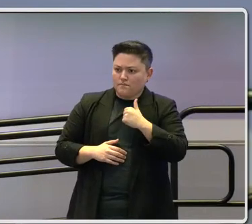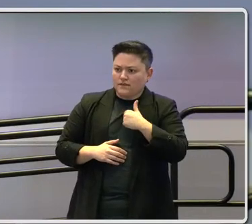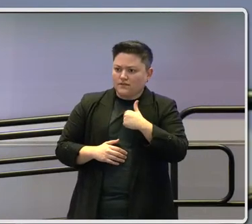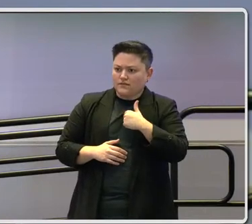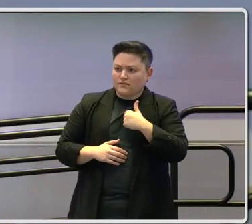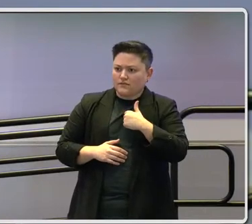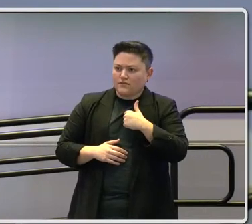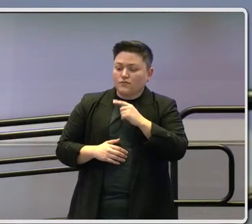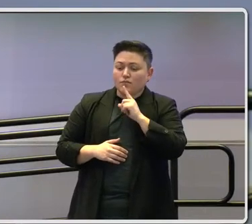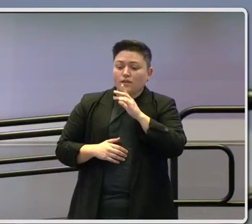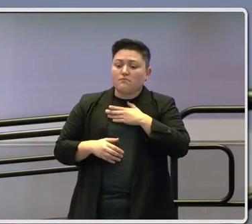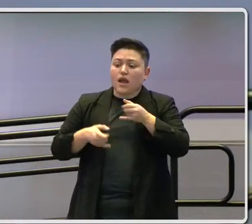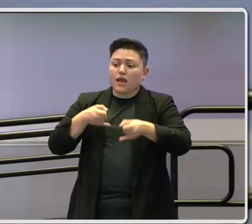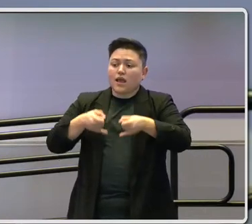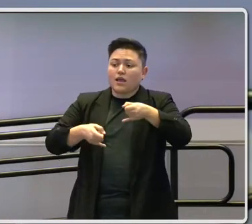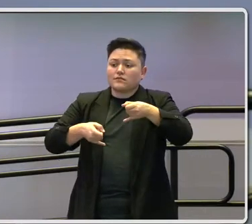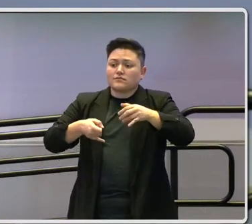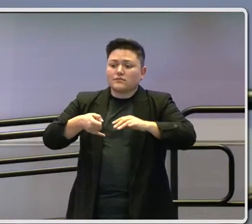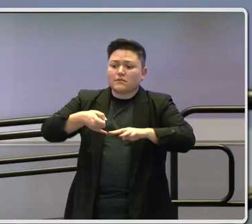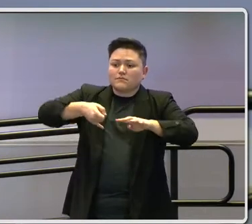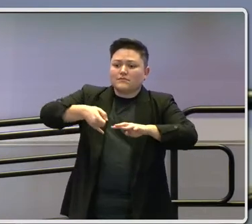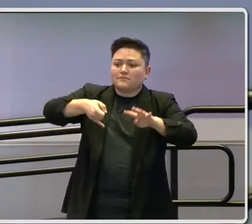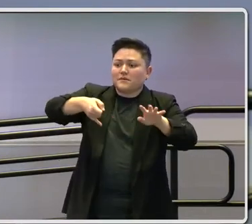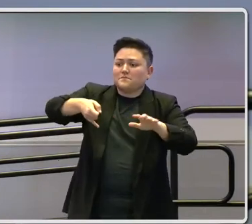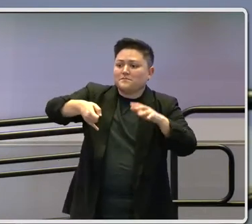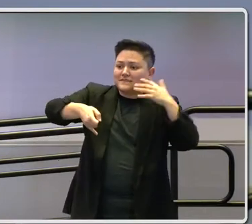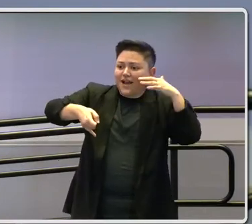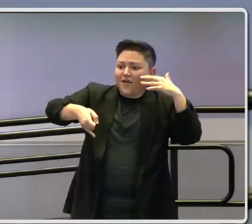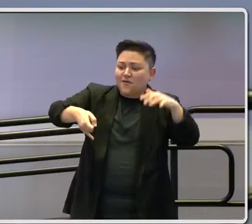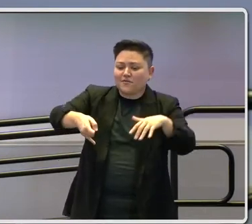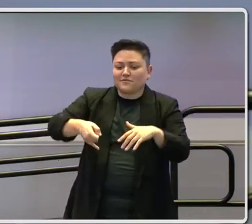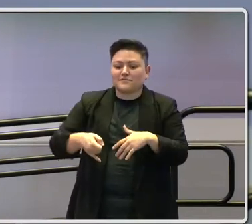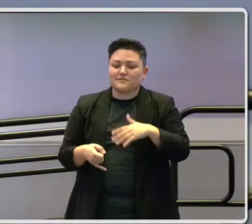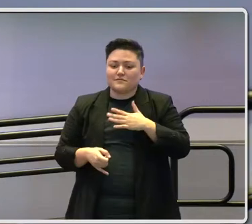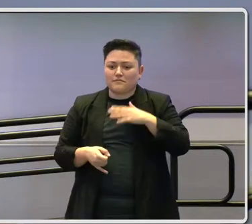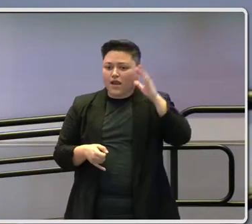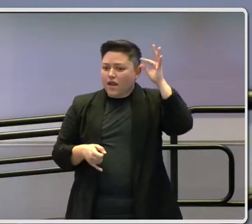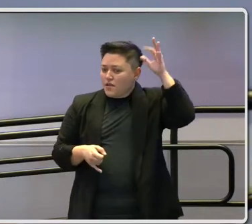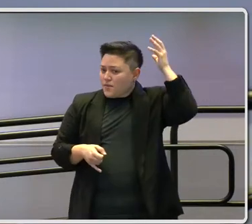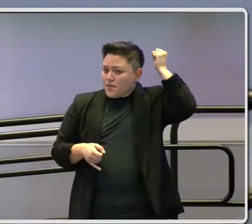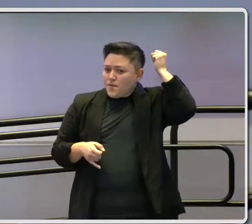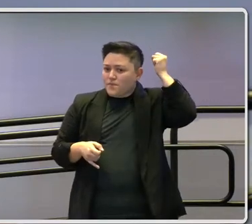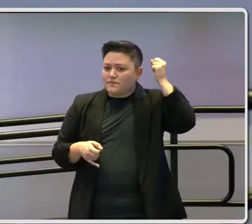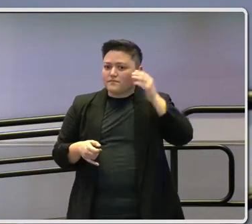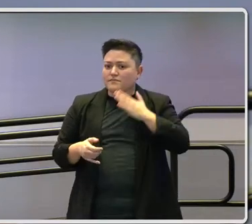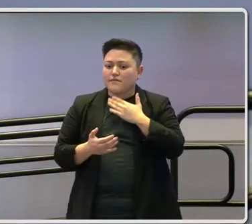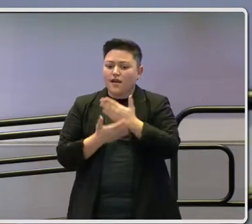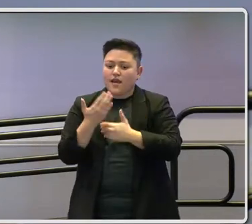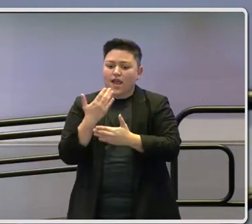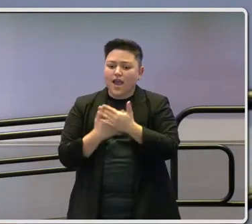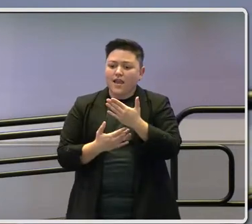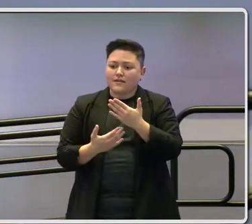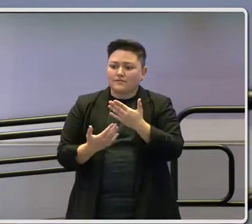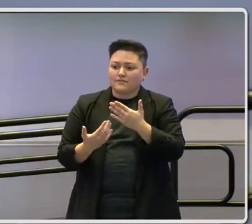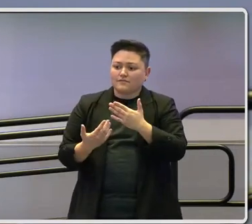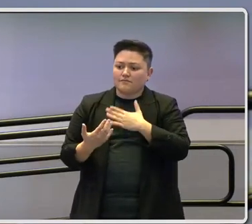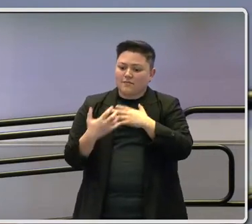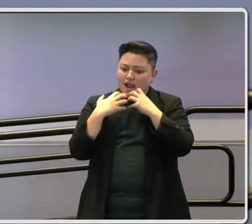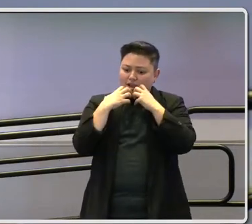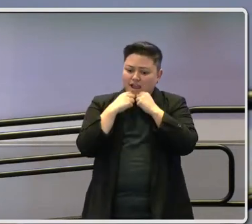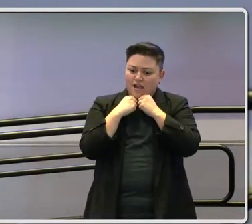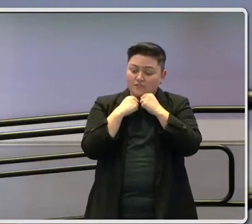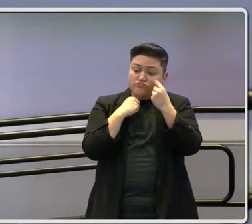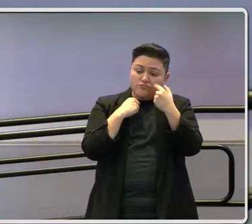click in my heels, the bend of my hair, the palm of my hand, the need for my care, because I am